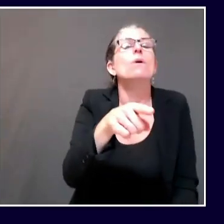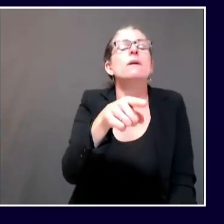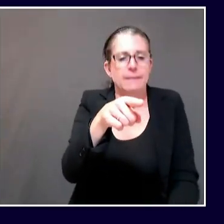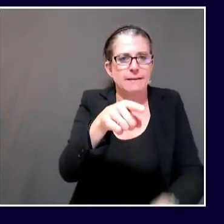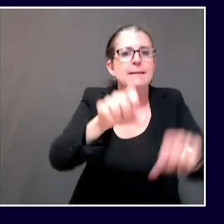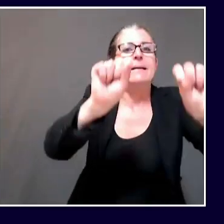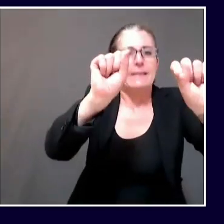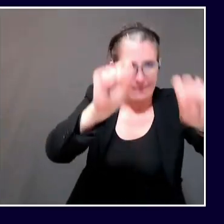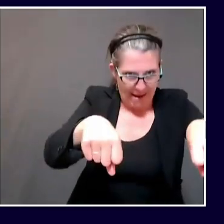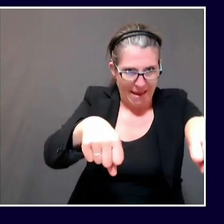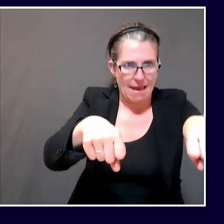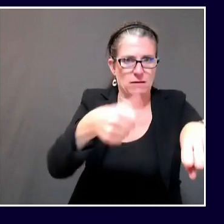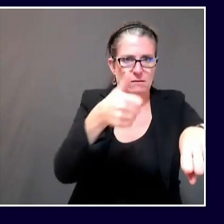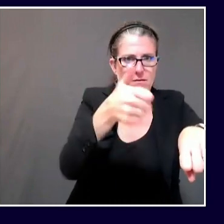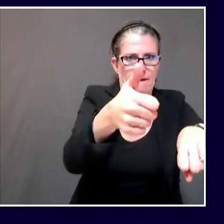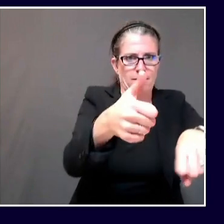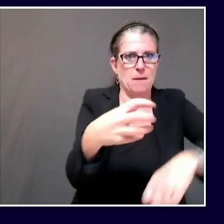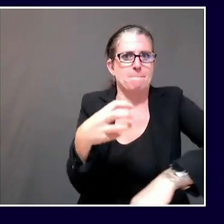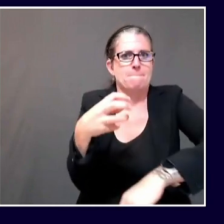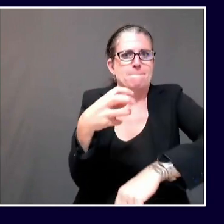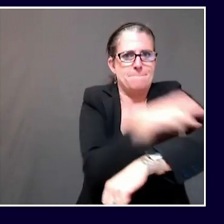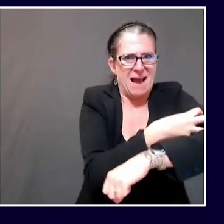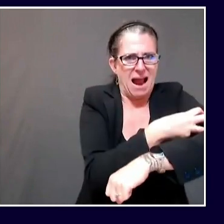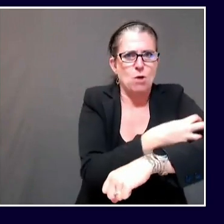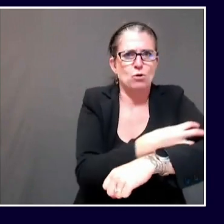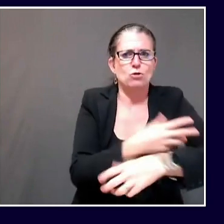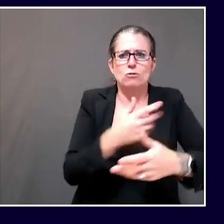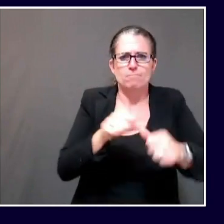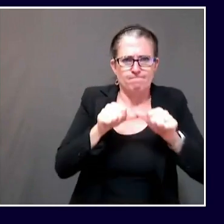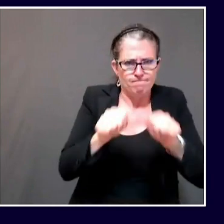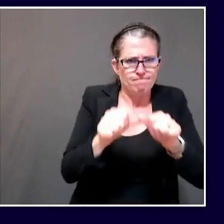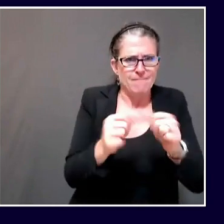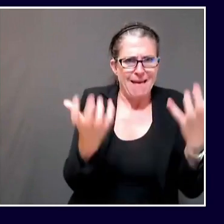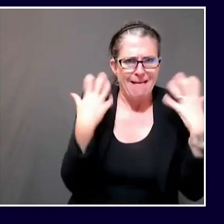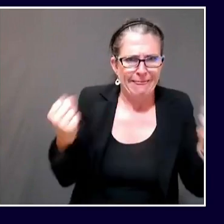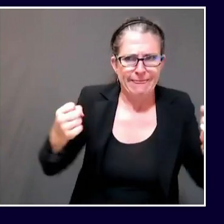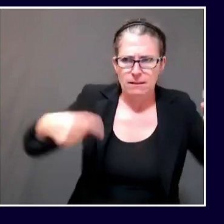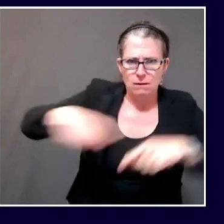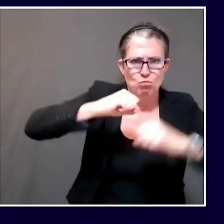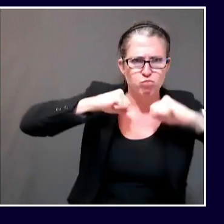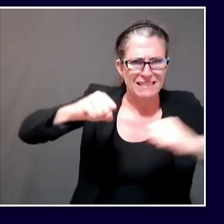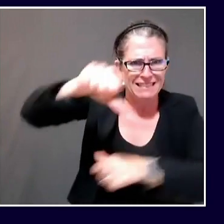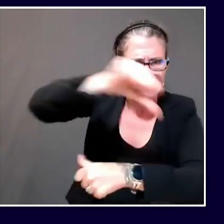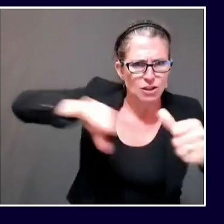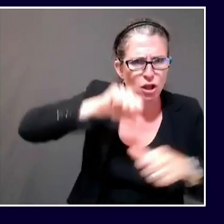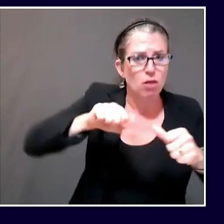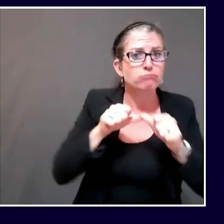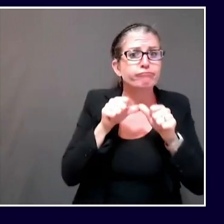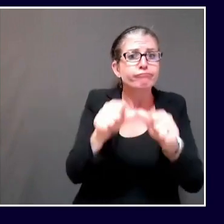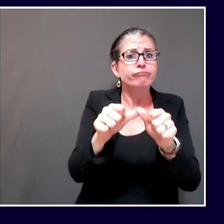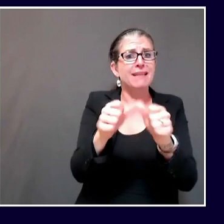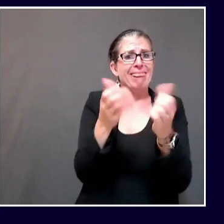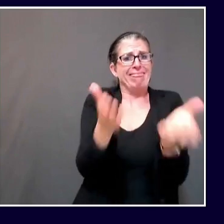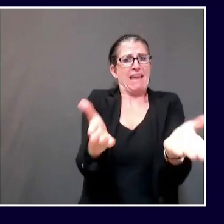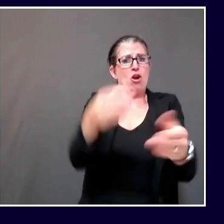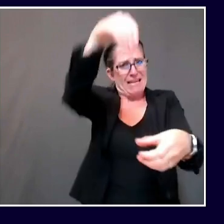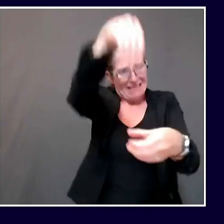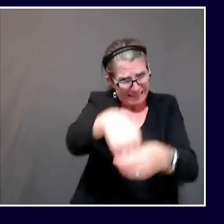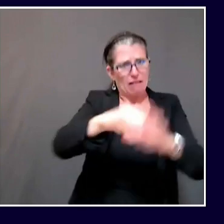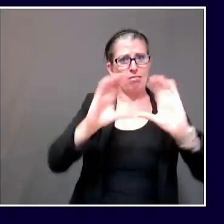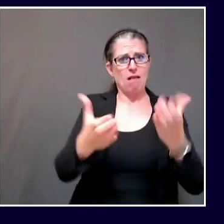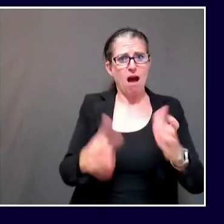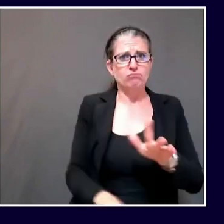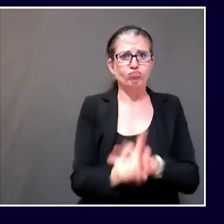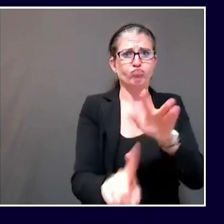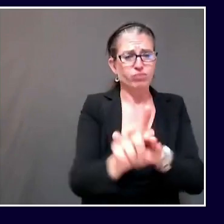in the classroom so they can continue to see their friends. And that includes things like wearing a face covering while they're in school,